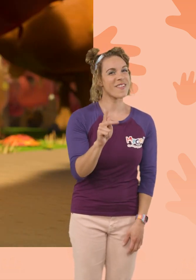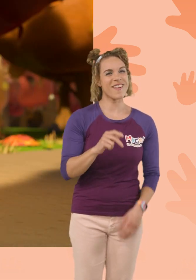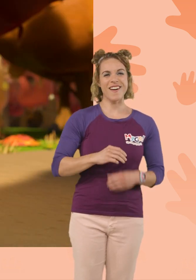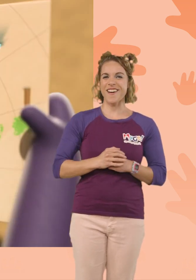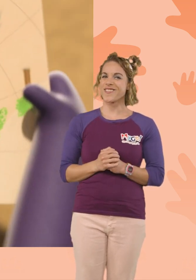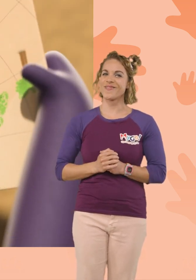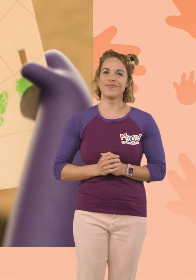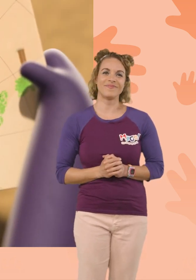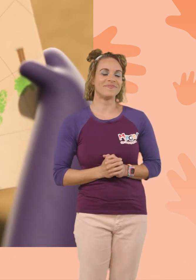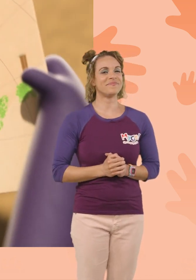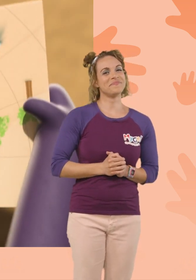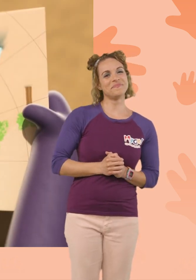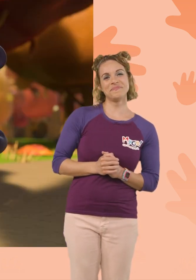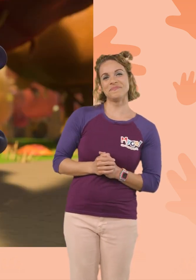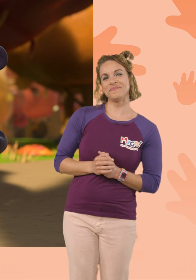wouldn't get back in.